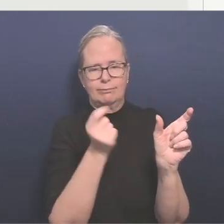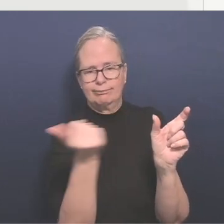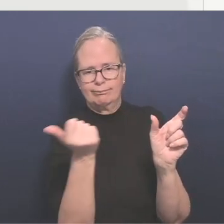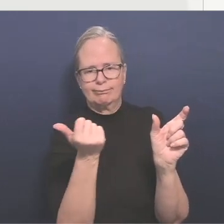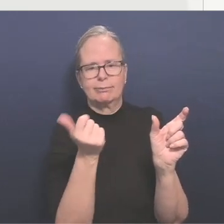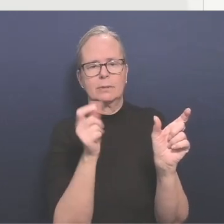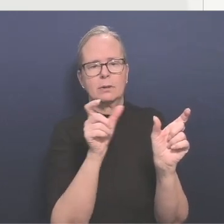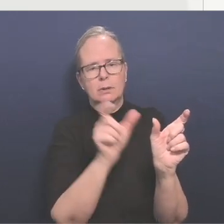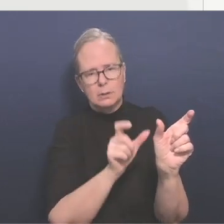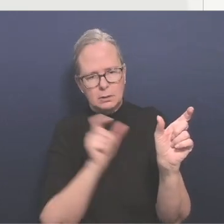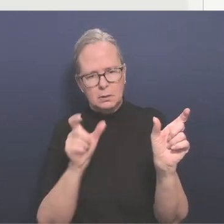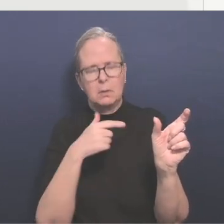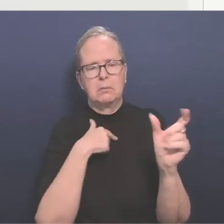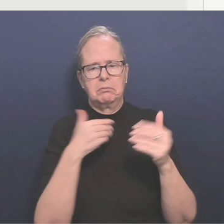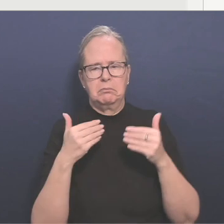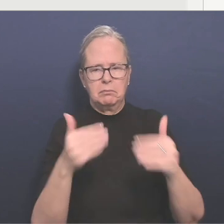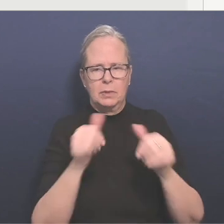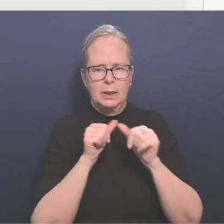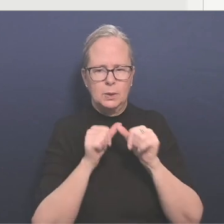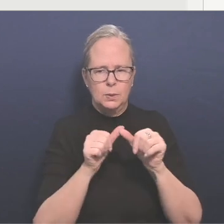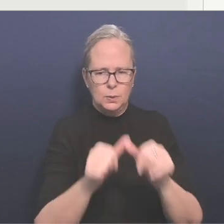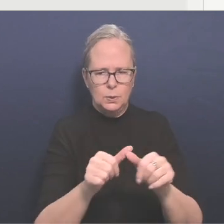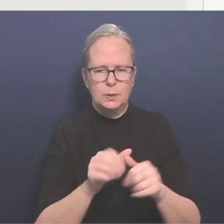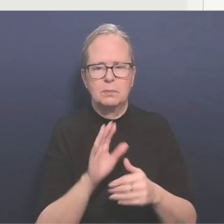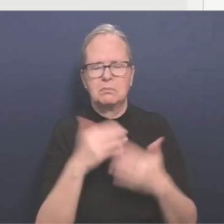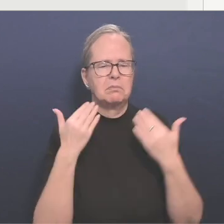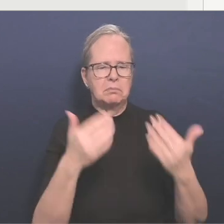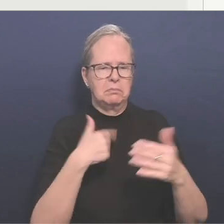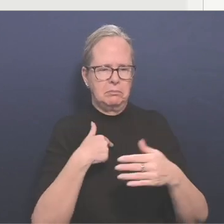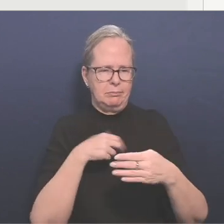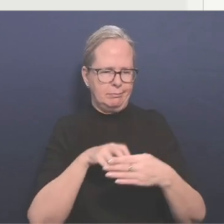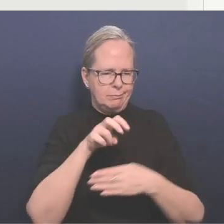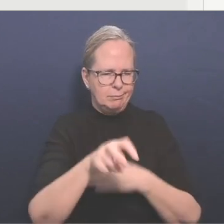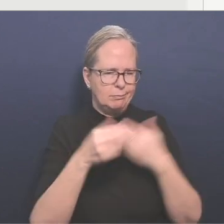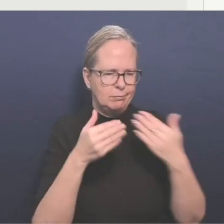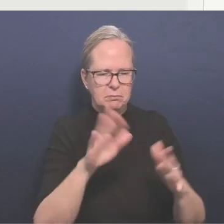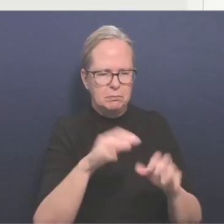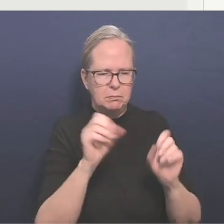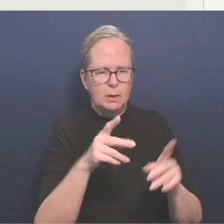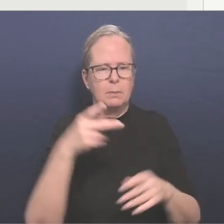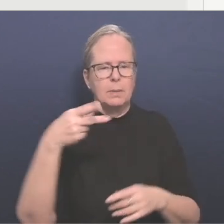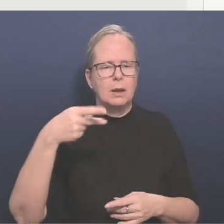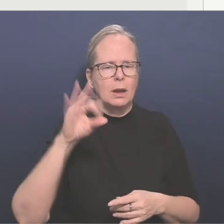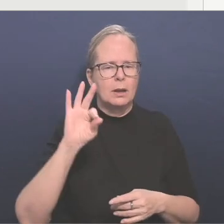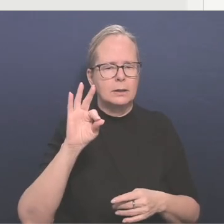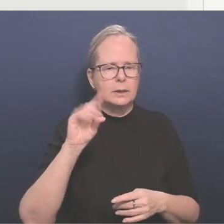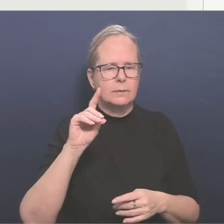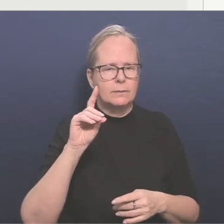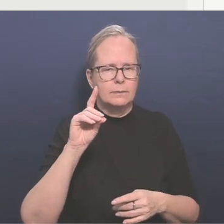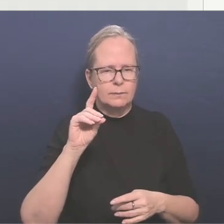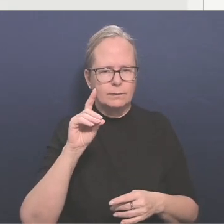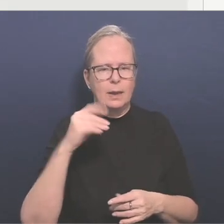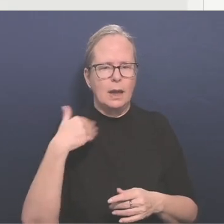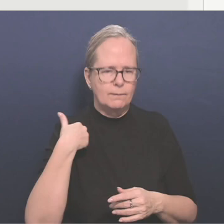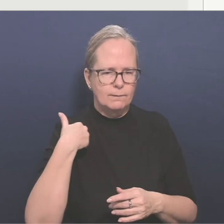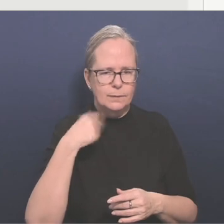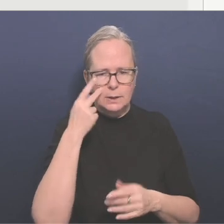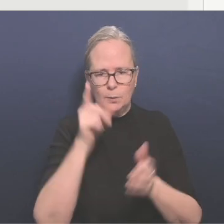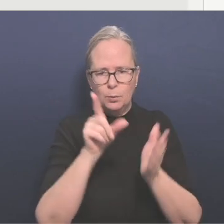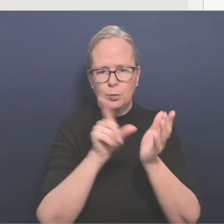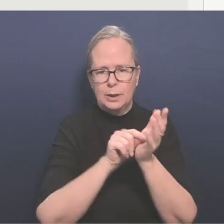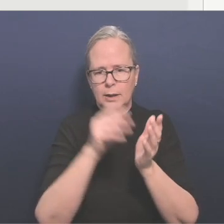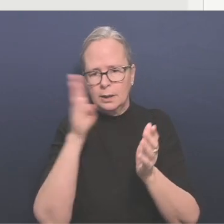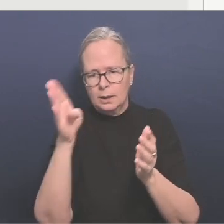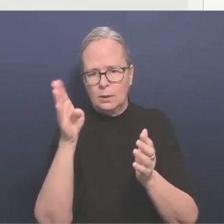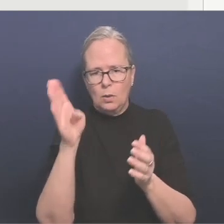marked as high priority, and that's because initially I marked them as such. So now I'll continue and show you